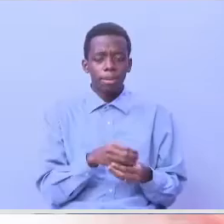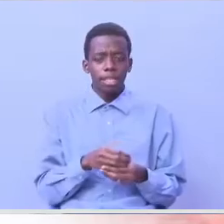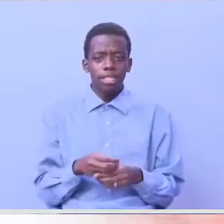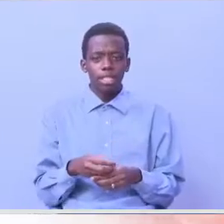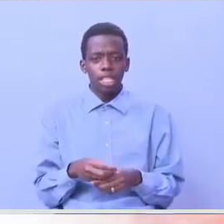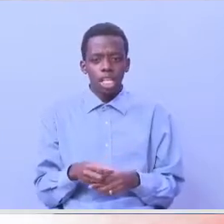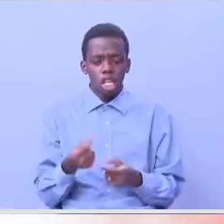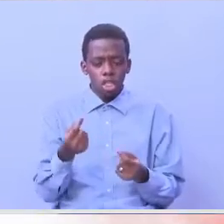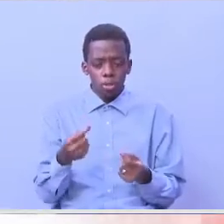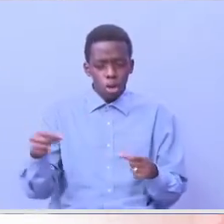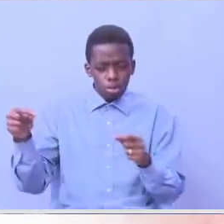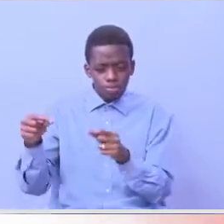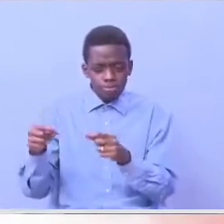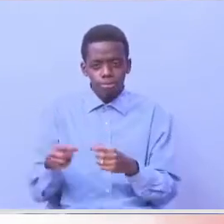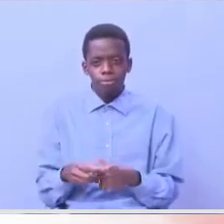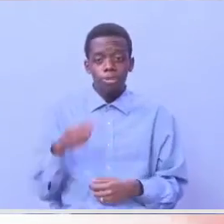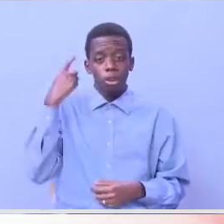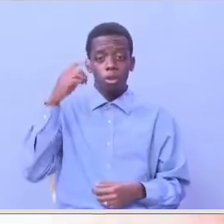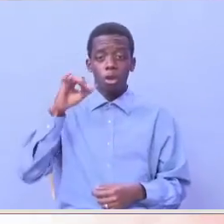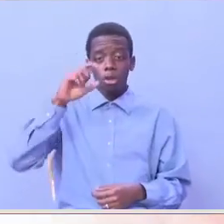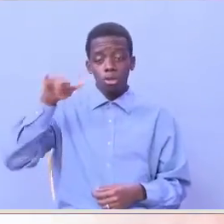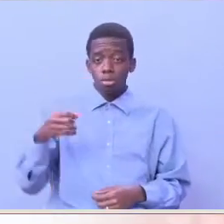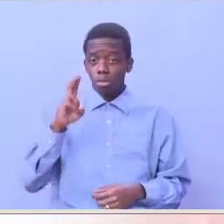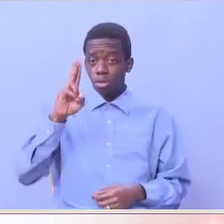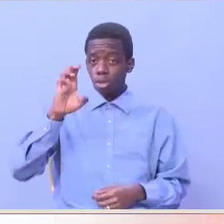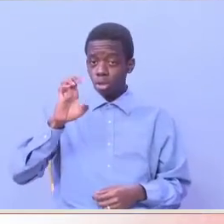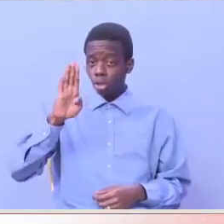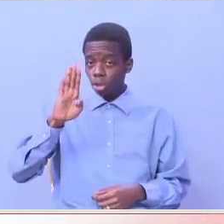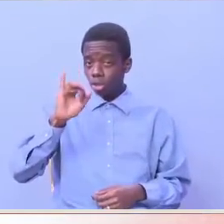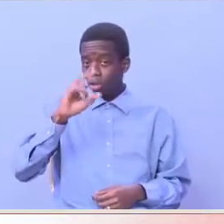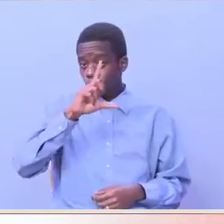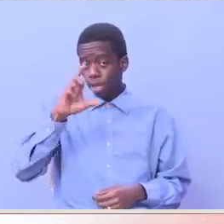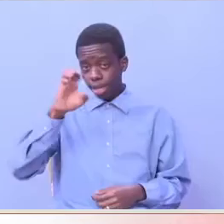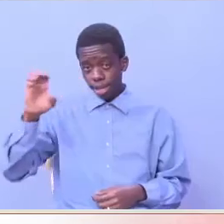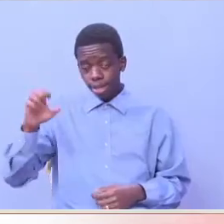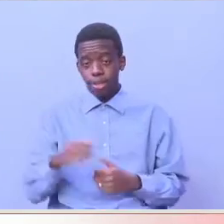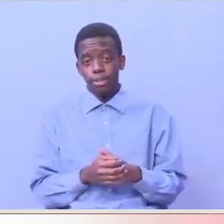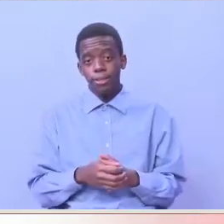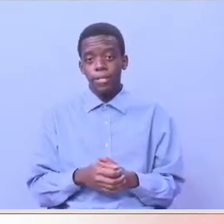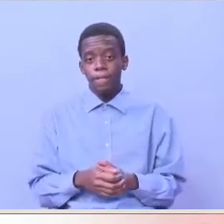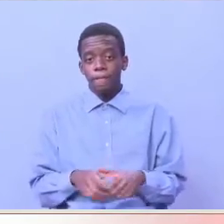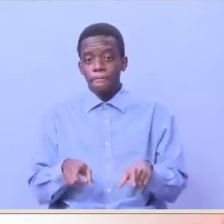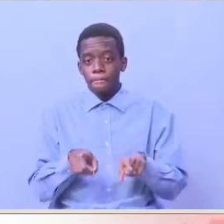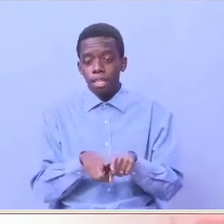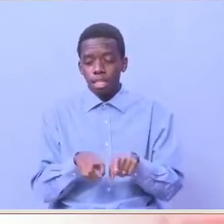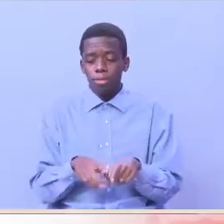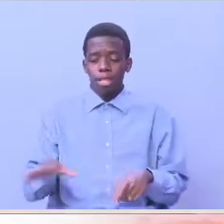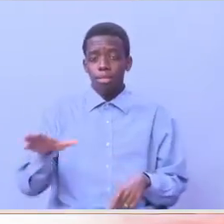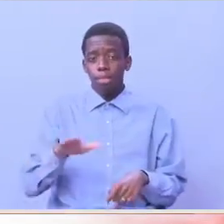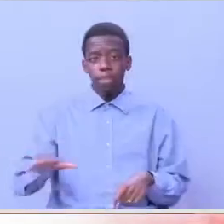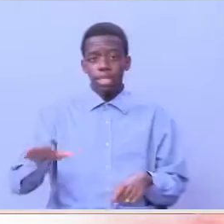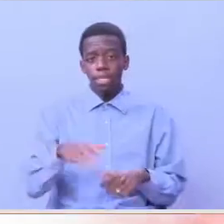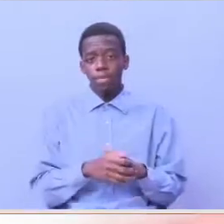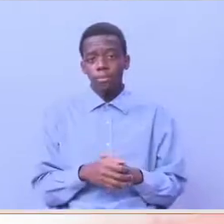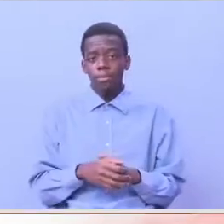Hiyo ndio imekubalika, hiyo ndio gunia ya kutumika ya mambo ya viazi. The poor state of roads in the region is also a thorn in the flesh.